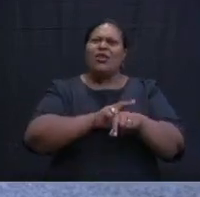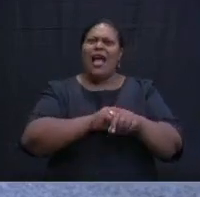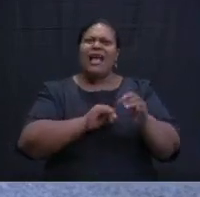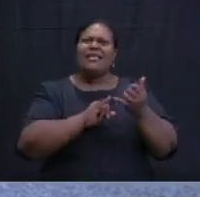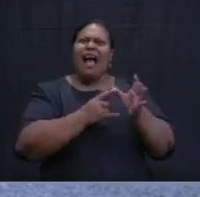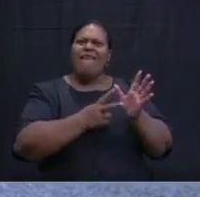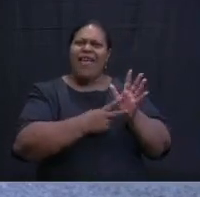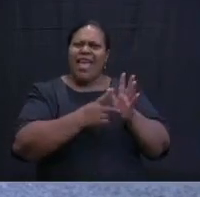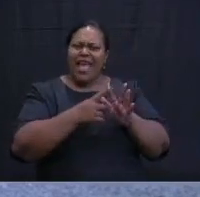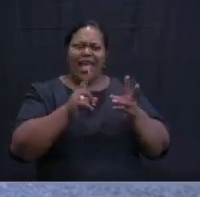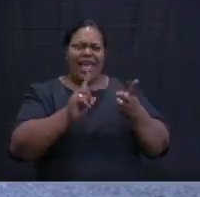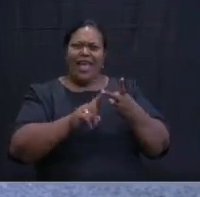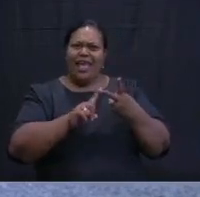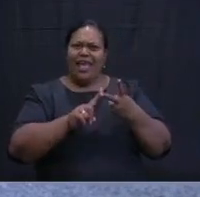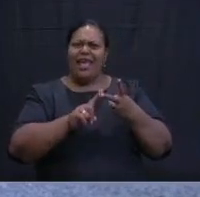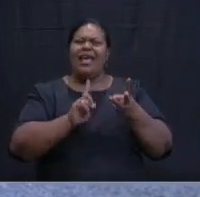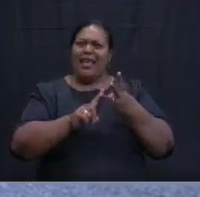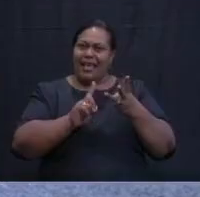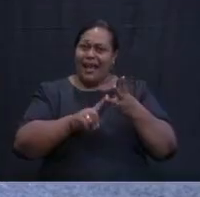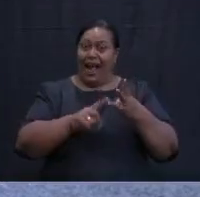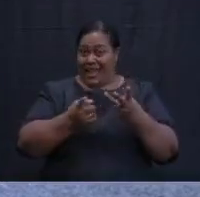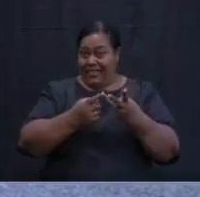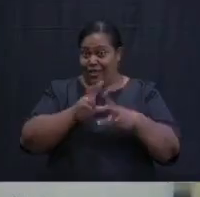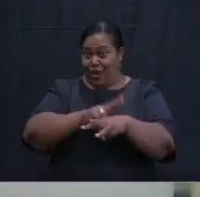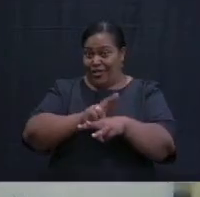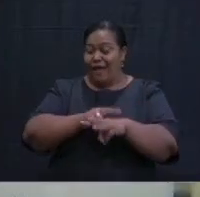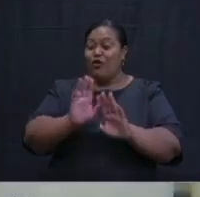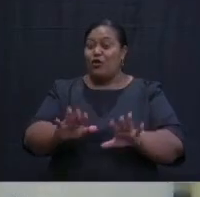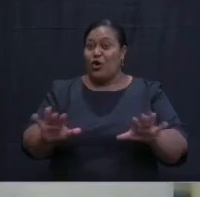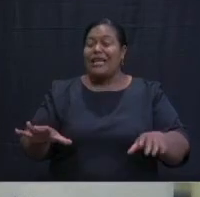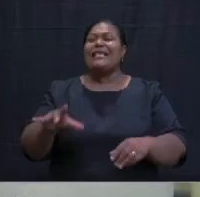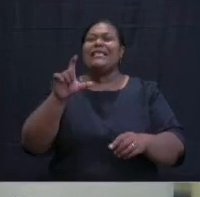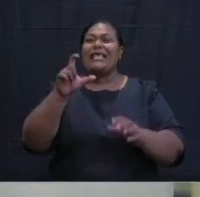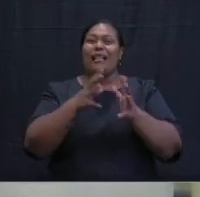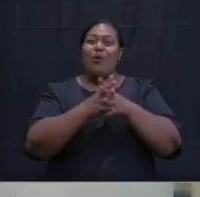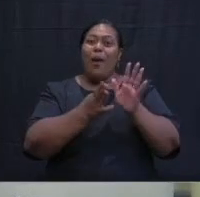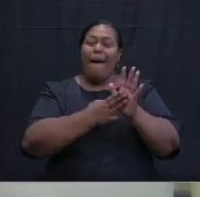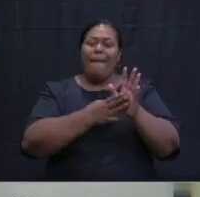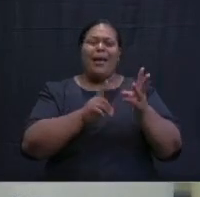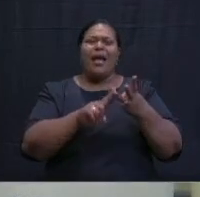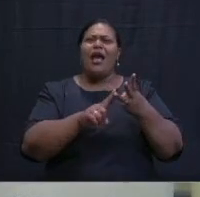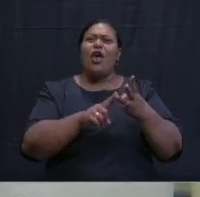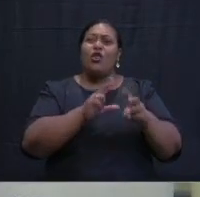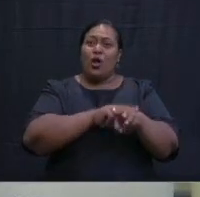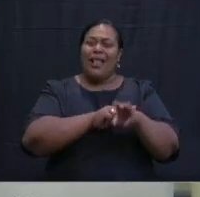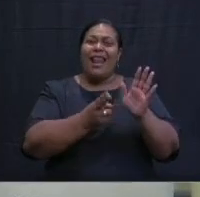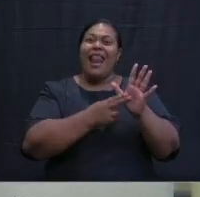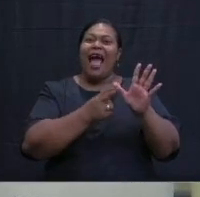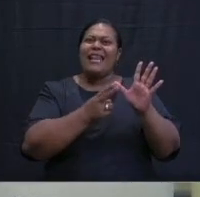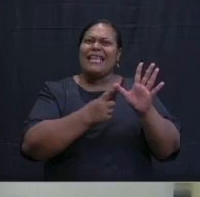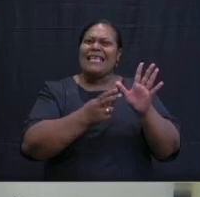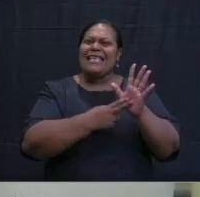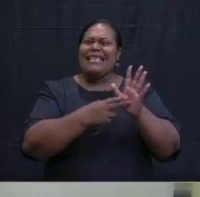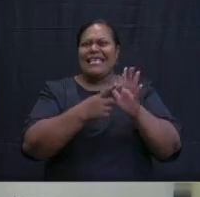Senduandua, the medical oncologist for children at the CWM Hospital, Dr. Nanise Sikiti, a specialist